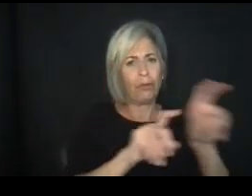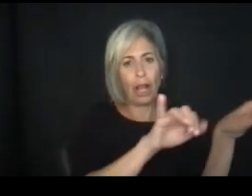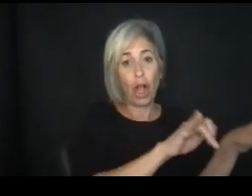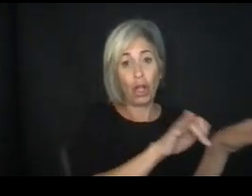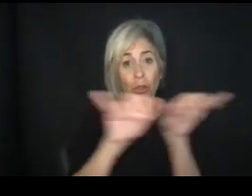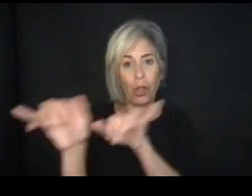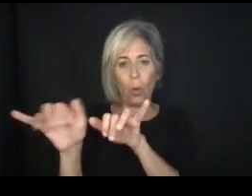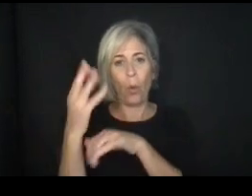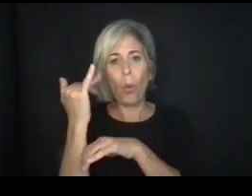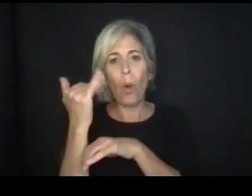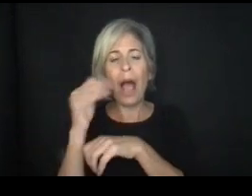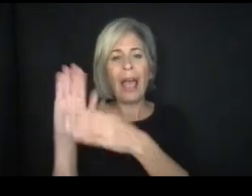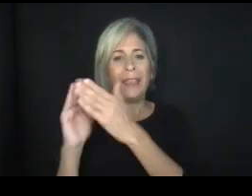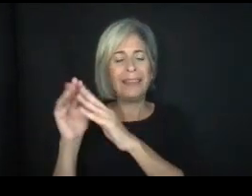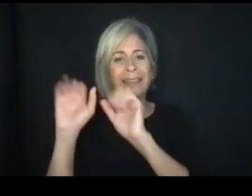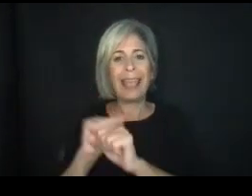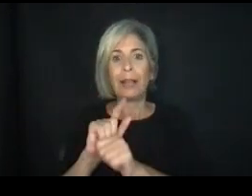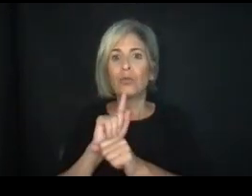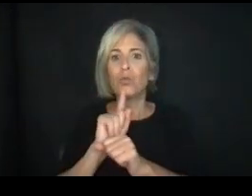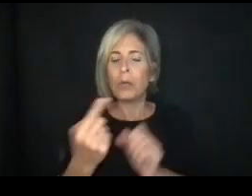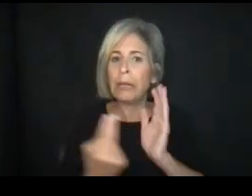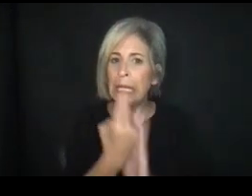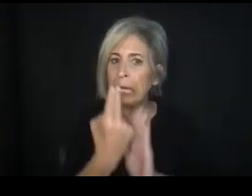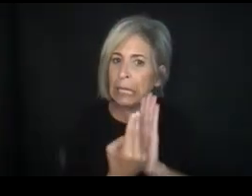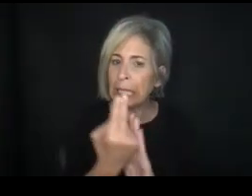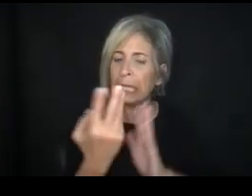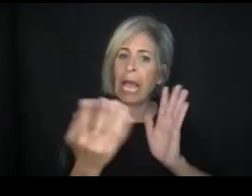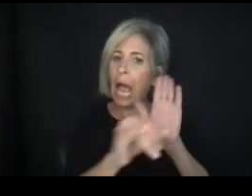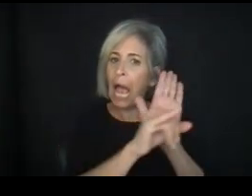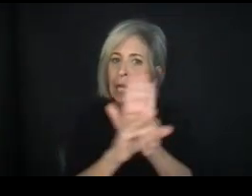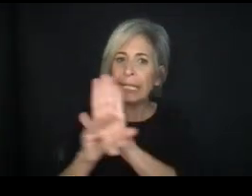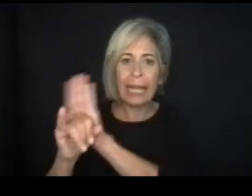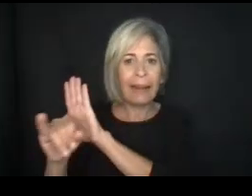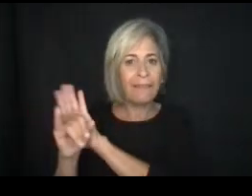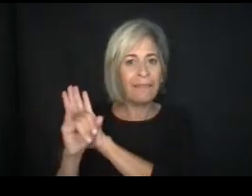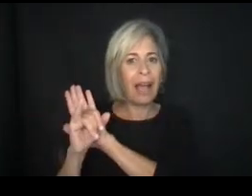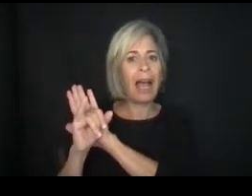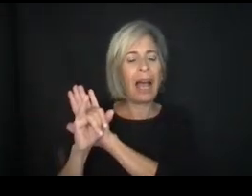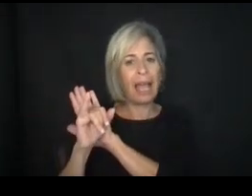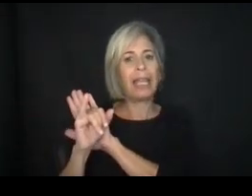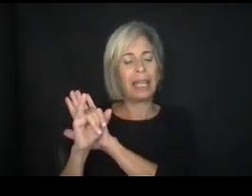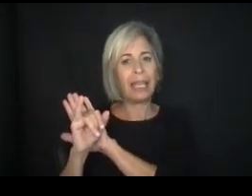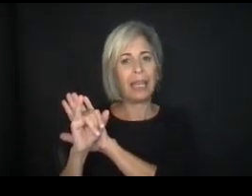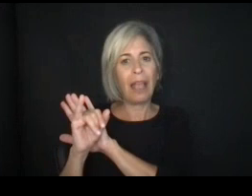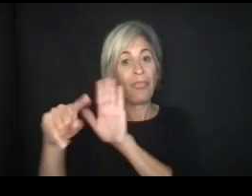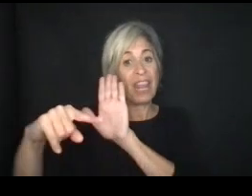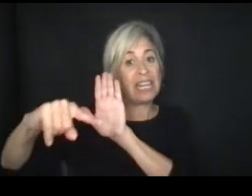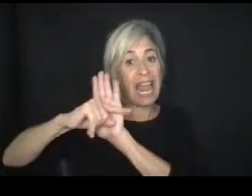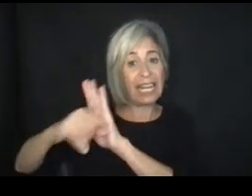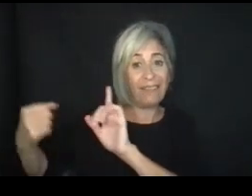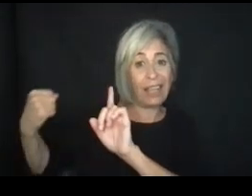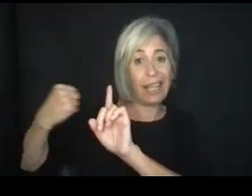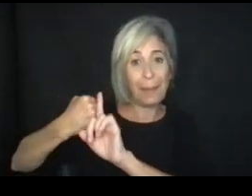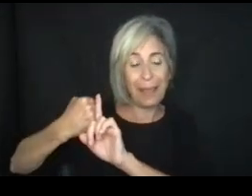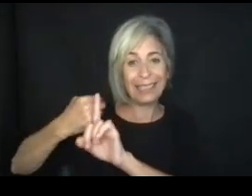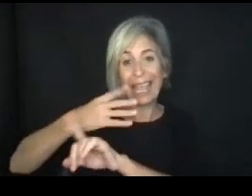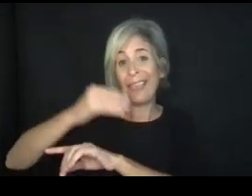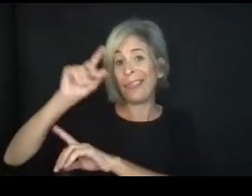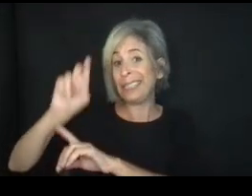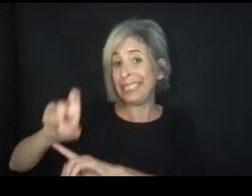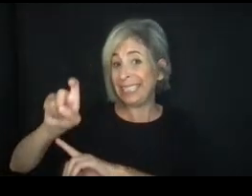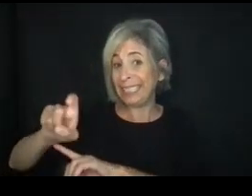that the city can truly identify the negative impacts and the